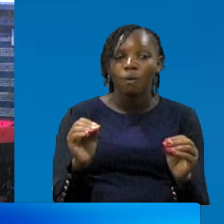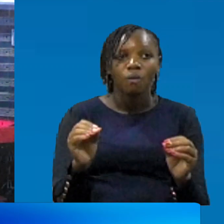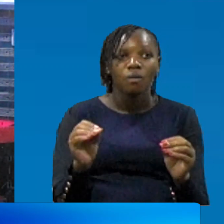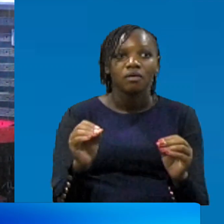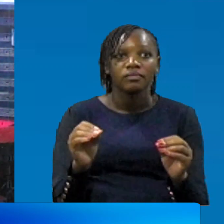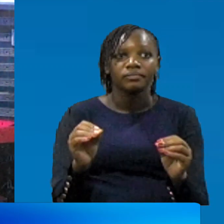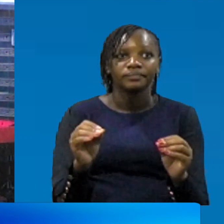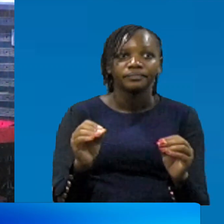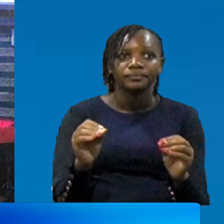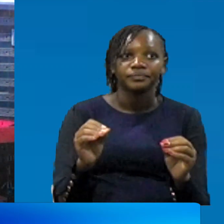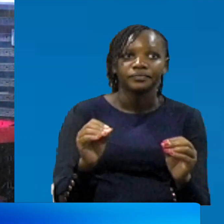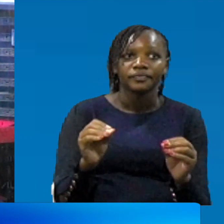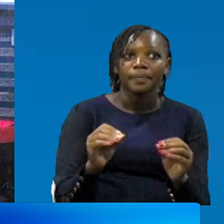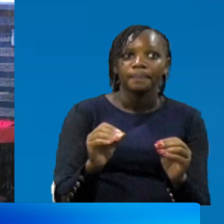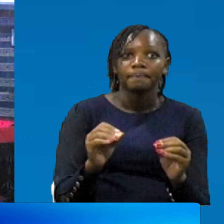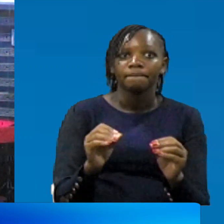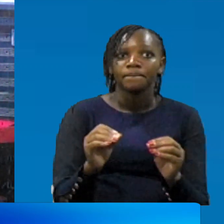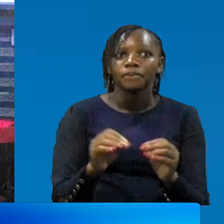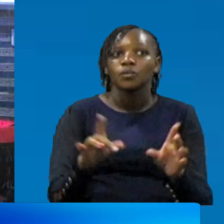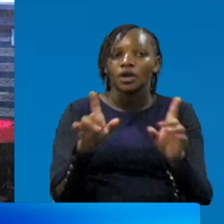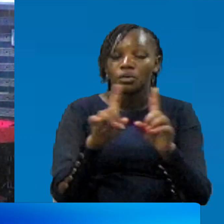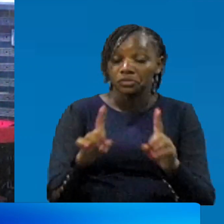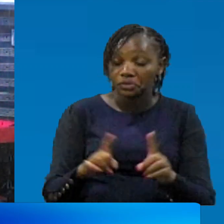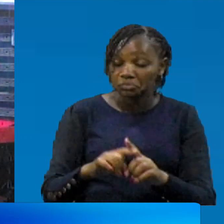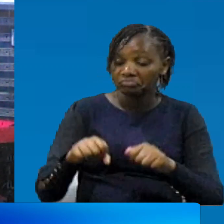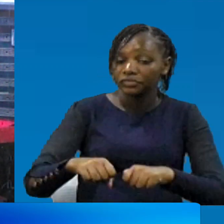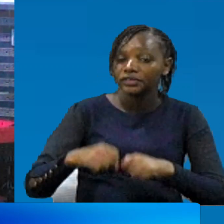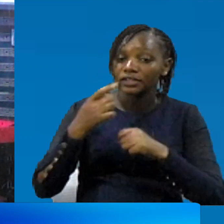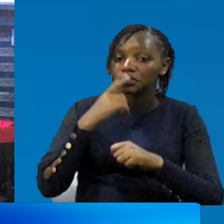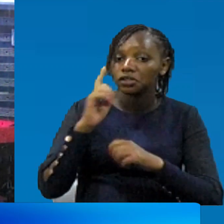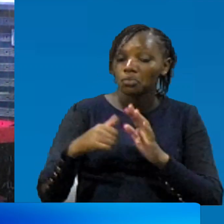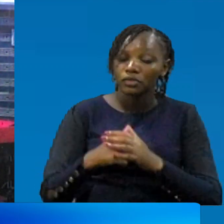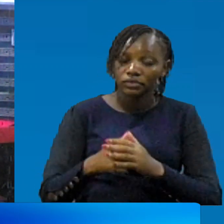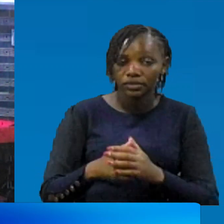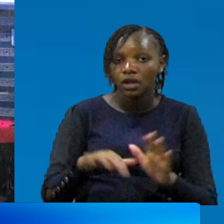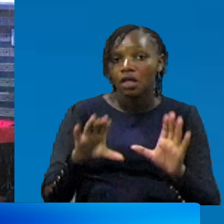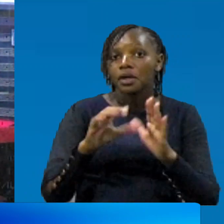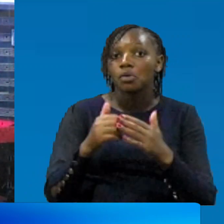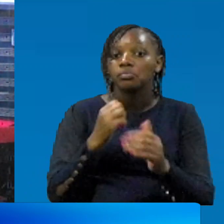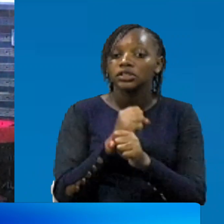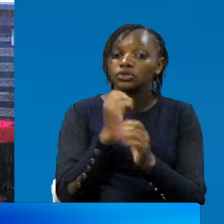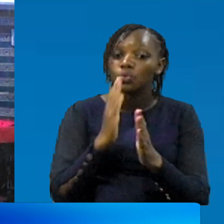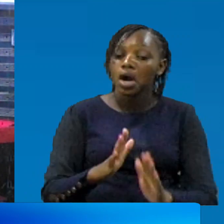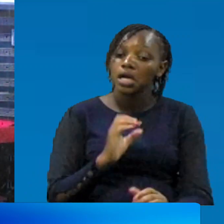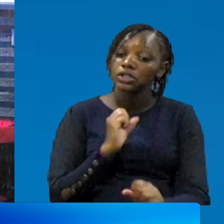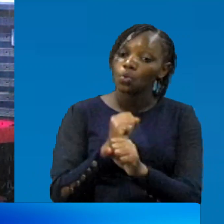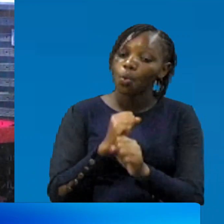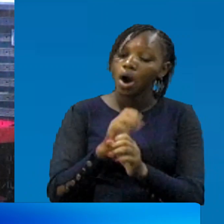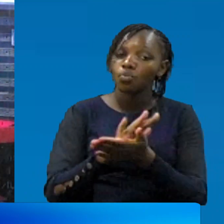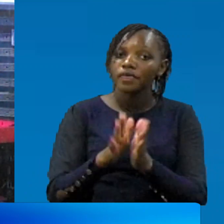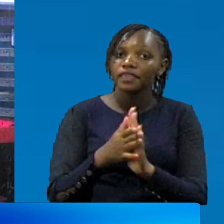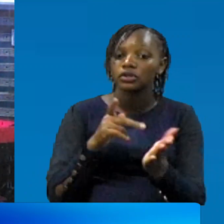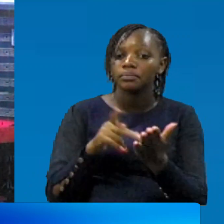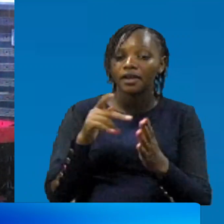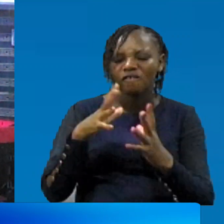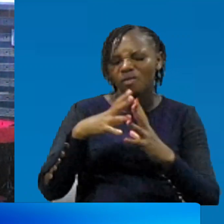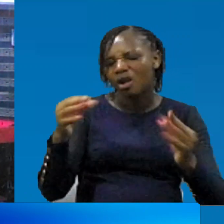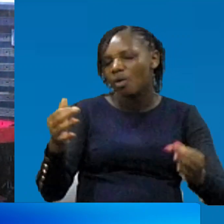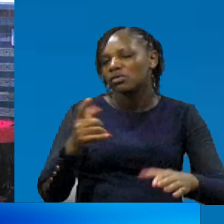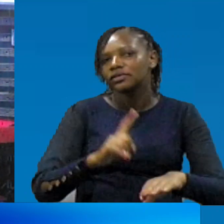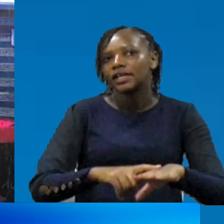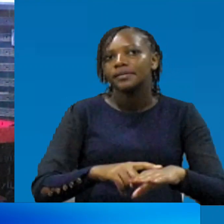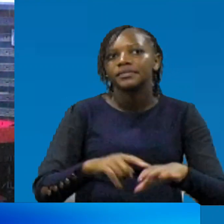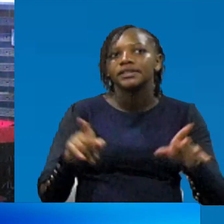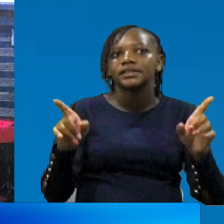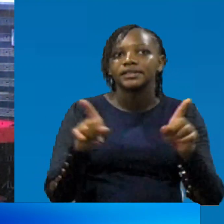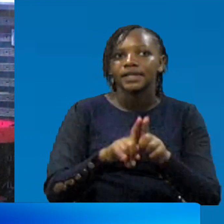and workstations. Otieno said that the workers have been working without pay for many years, and immediately